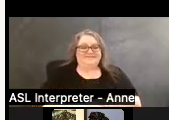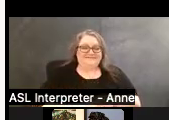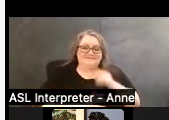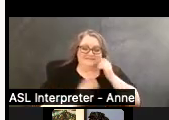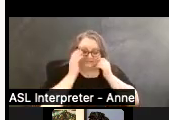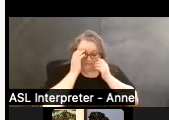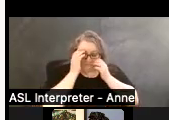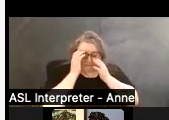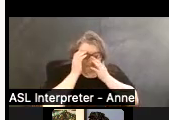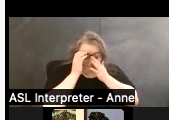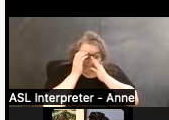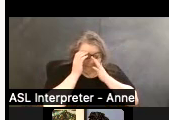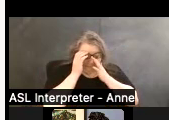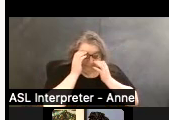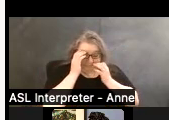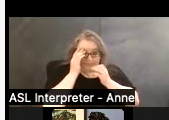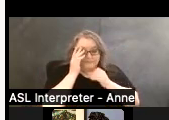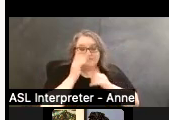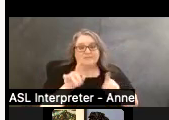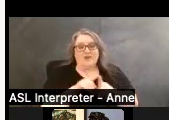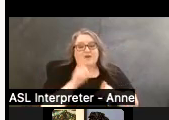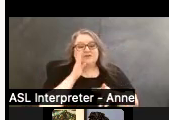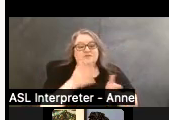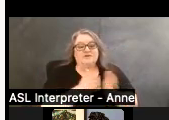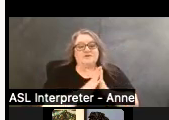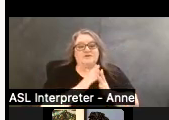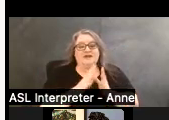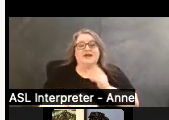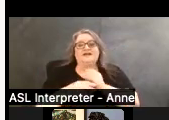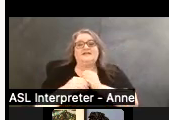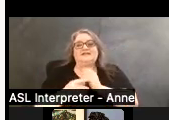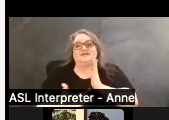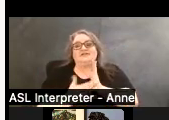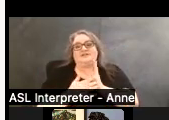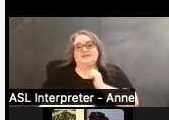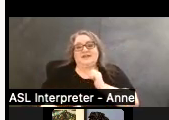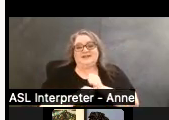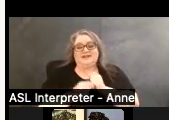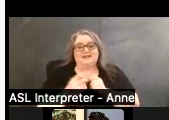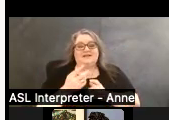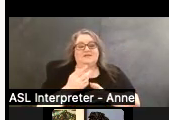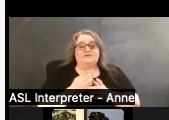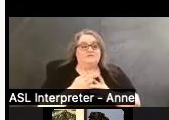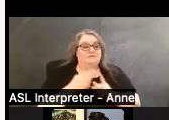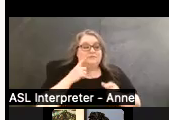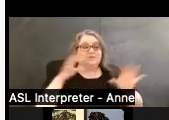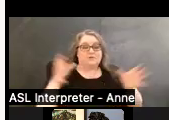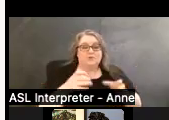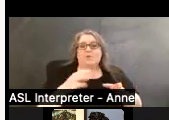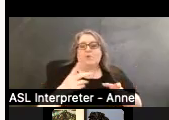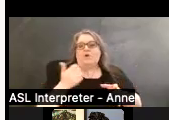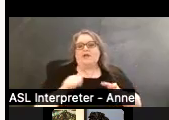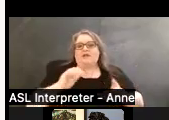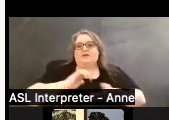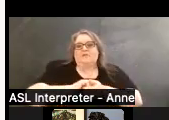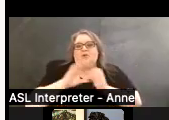And that is also where you can request additional technical assistance from either the consortium or any of our partner